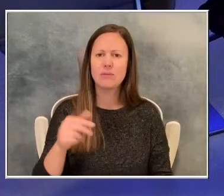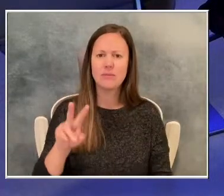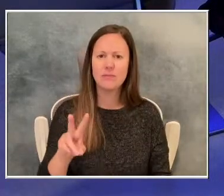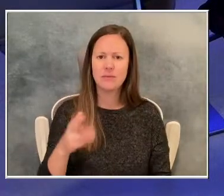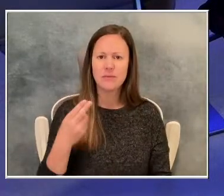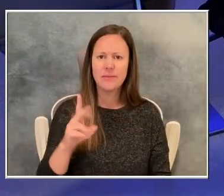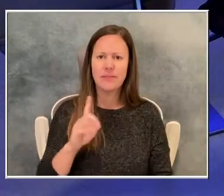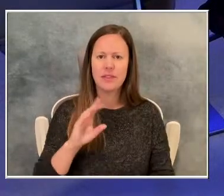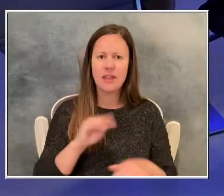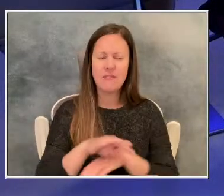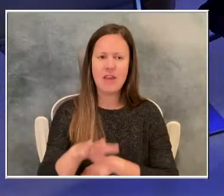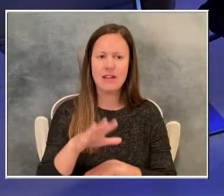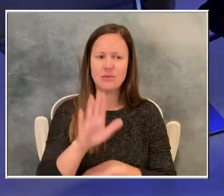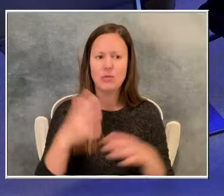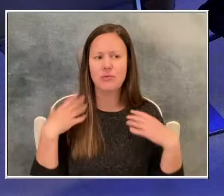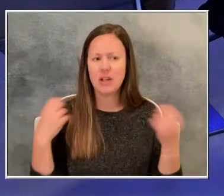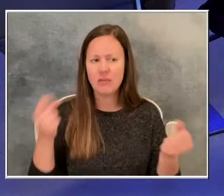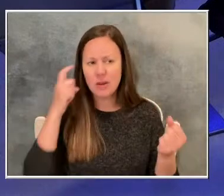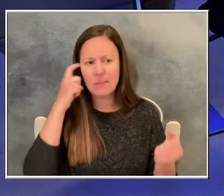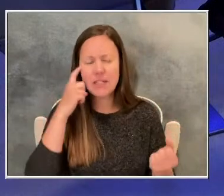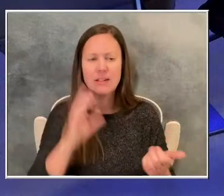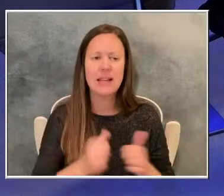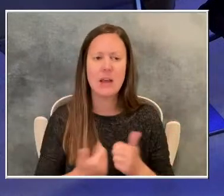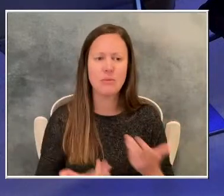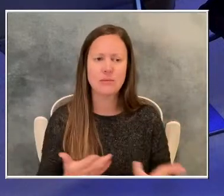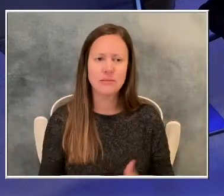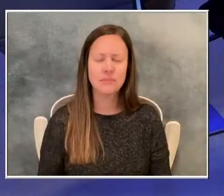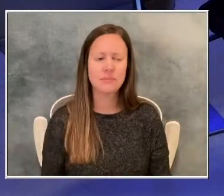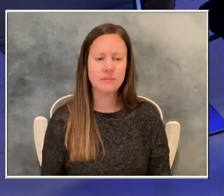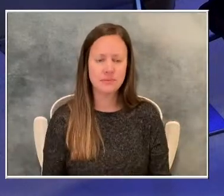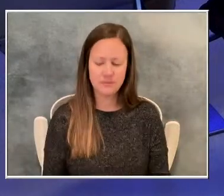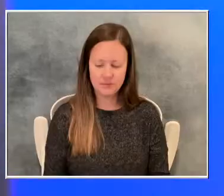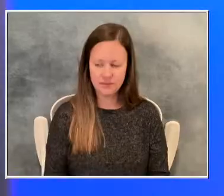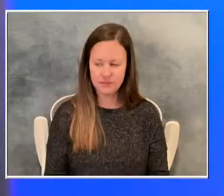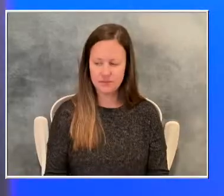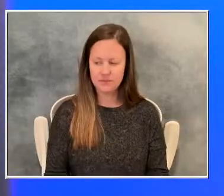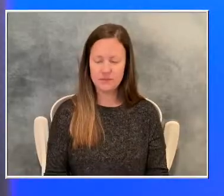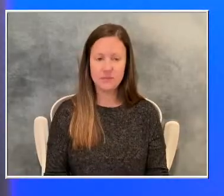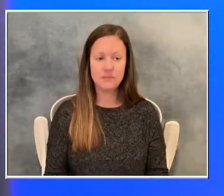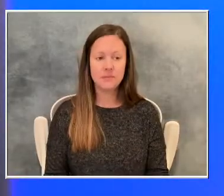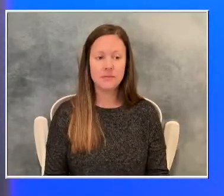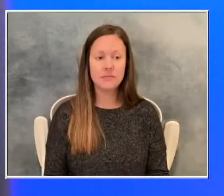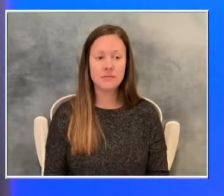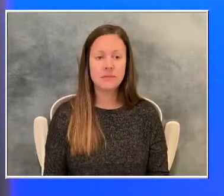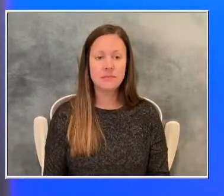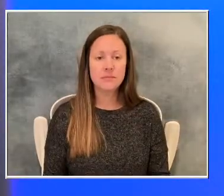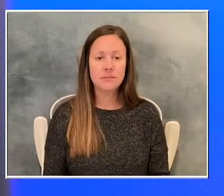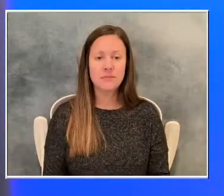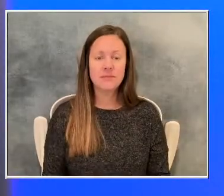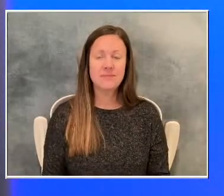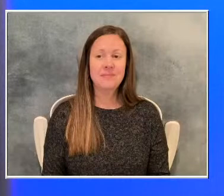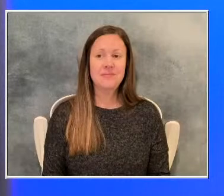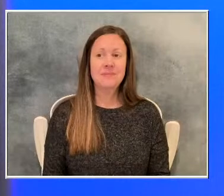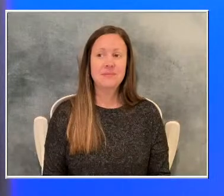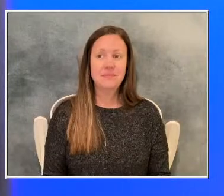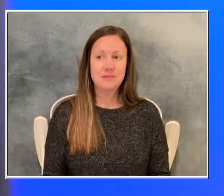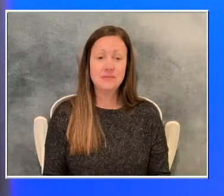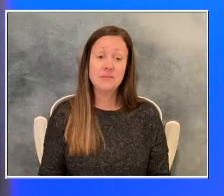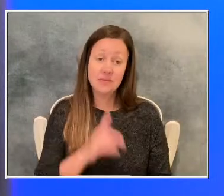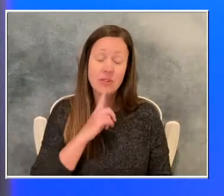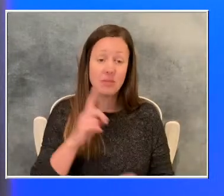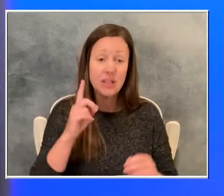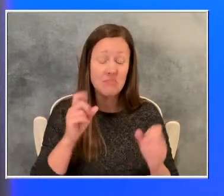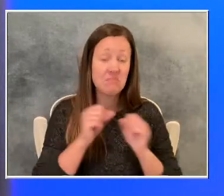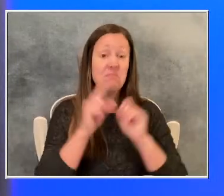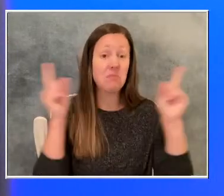in your recovery mentally? It surprised me paramount, and then